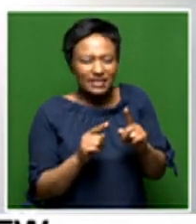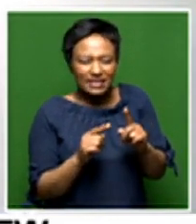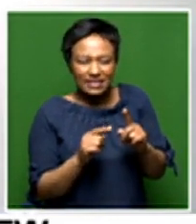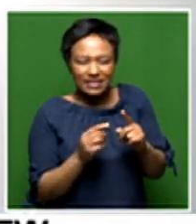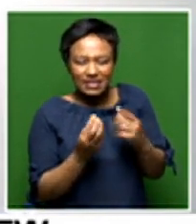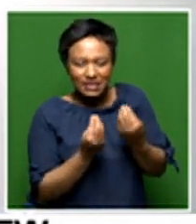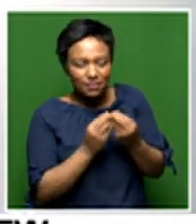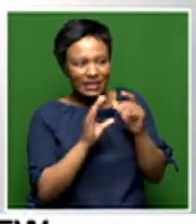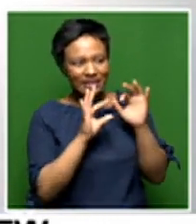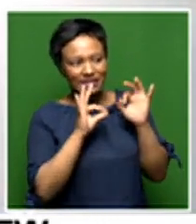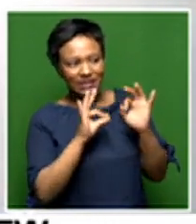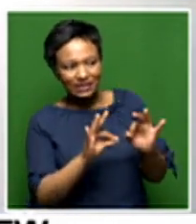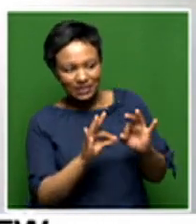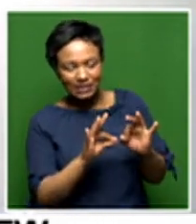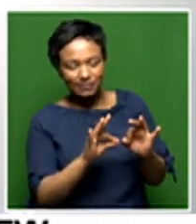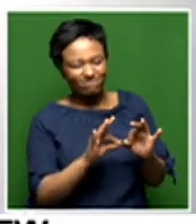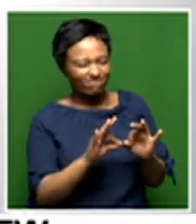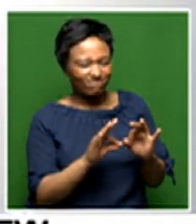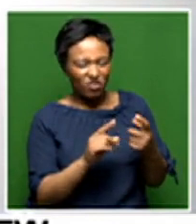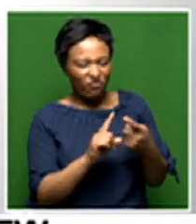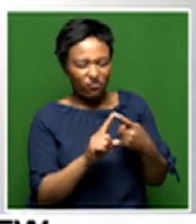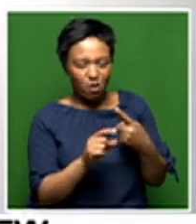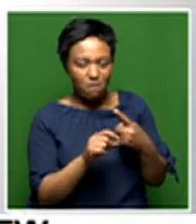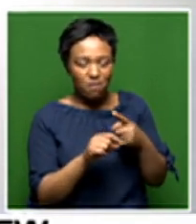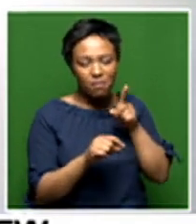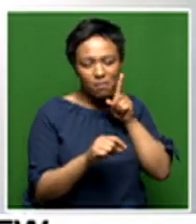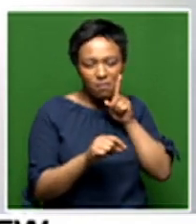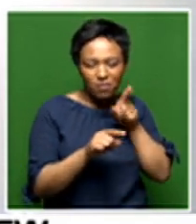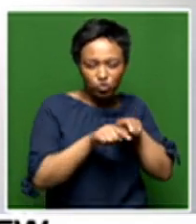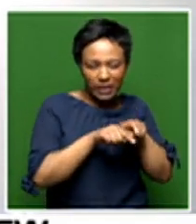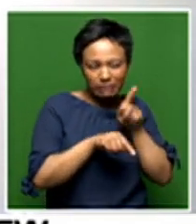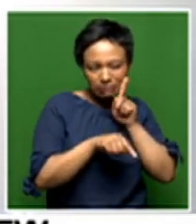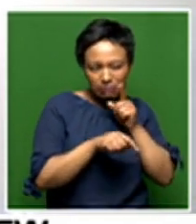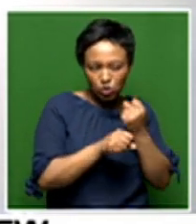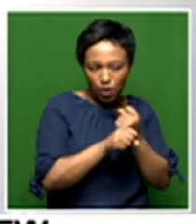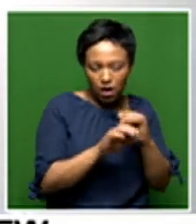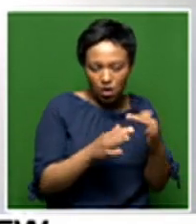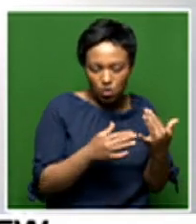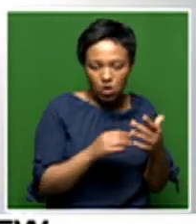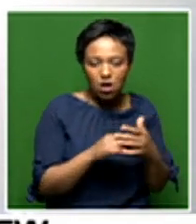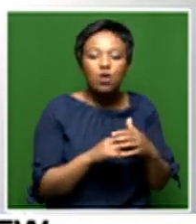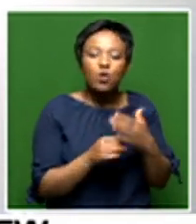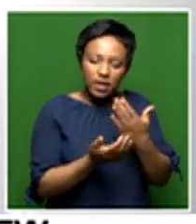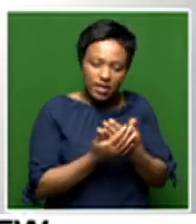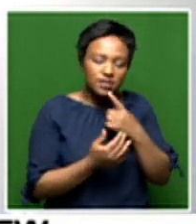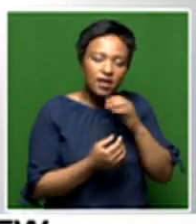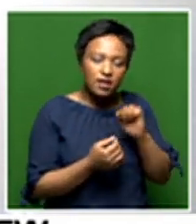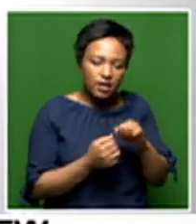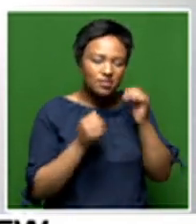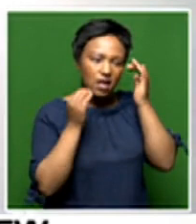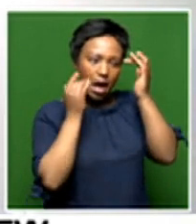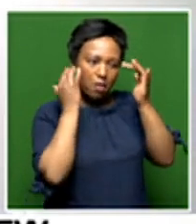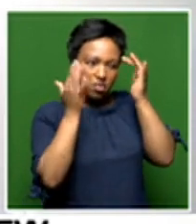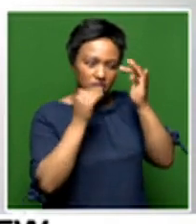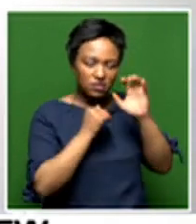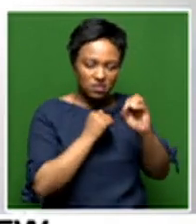trial. So once again, one can just say that it was a hypothesis, perhaps